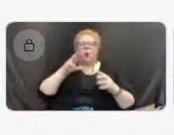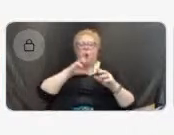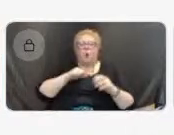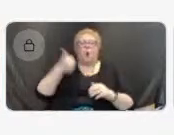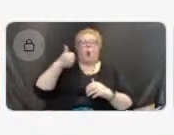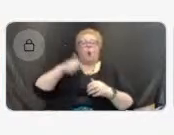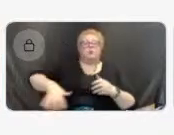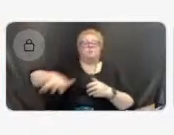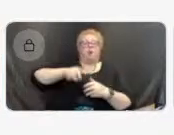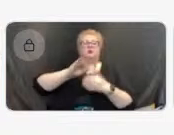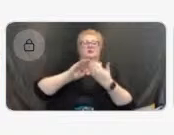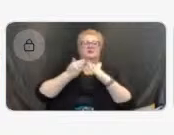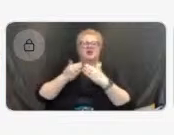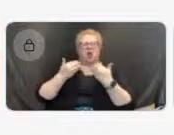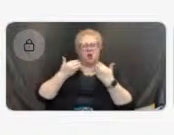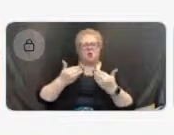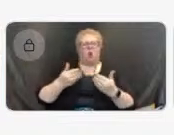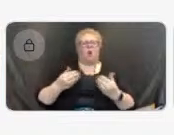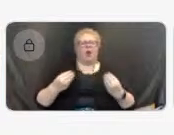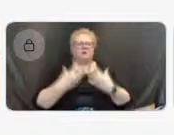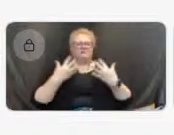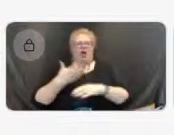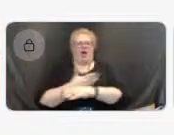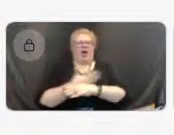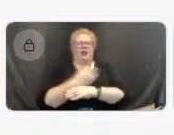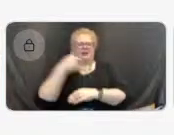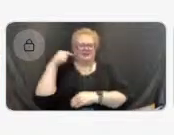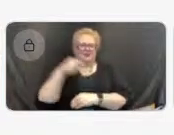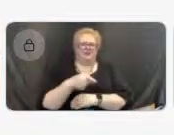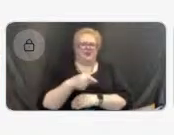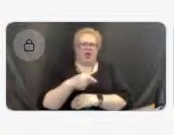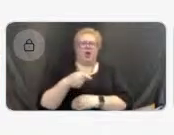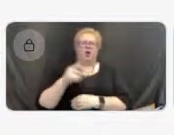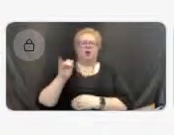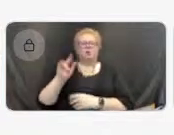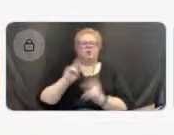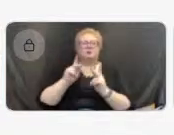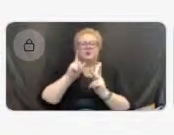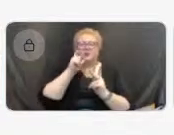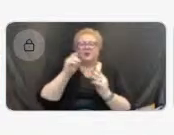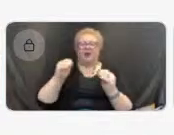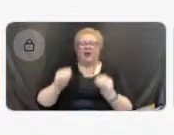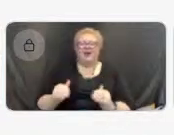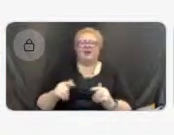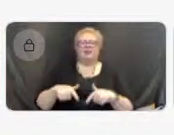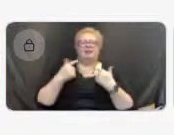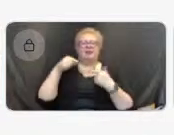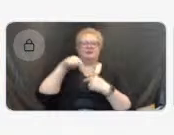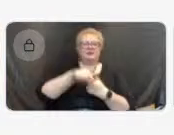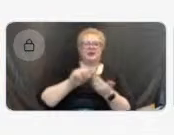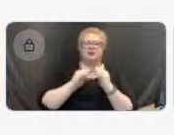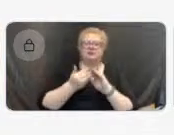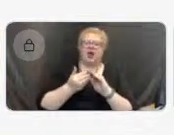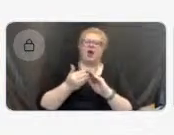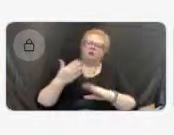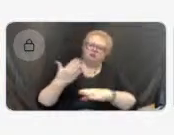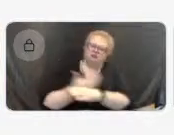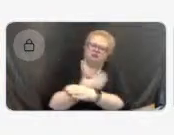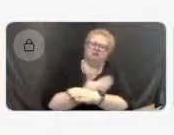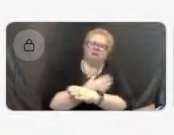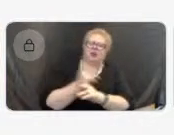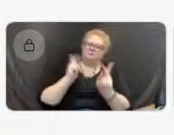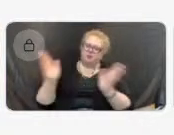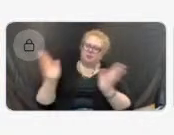downtown have new owners who are promising to spend millions of dollars on these properties. The next step is encouraging people to live